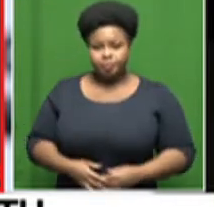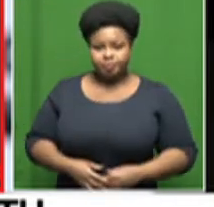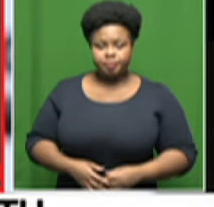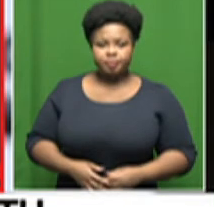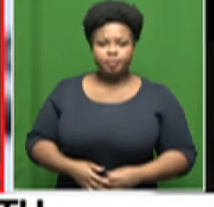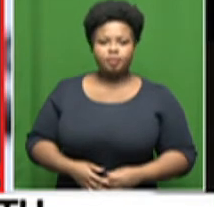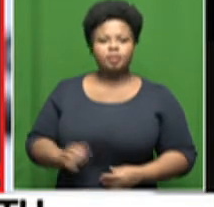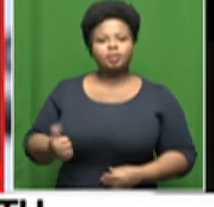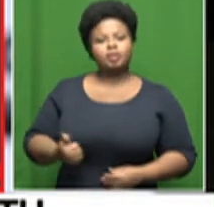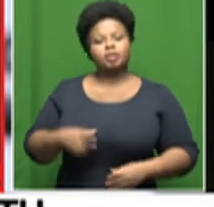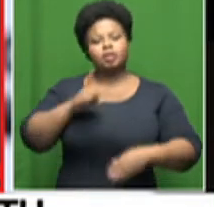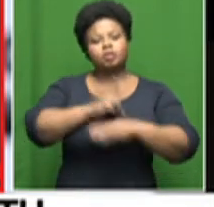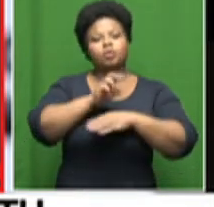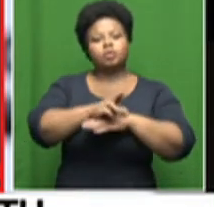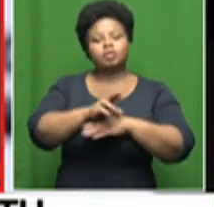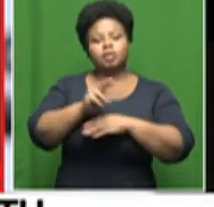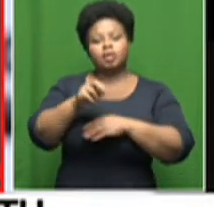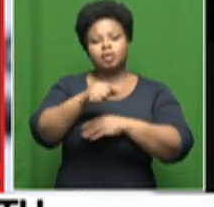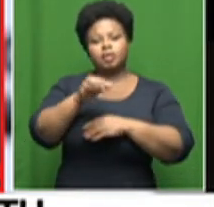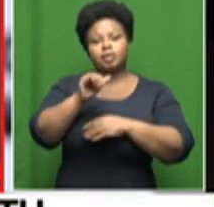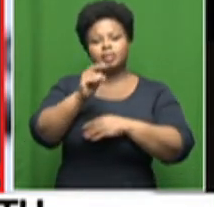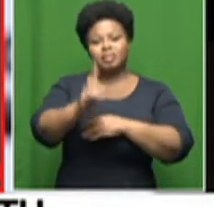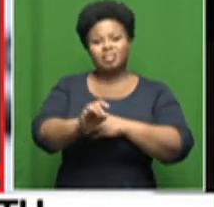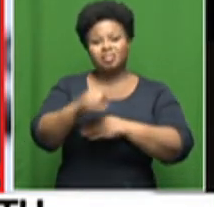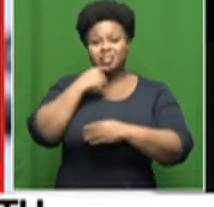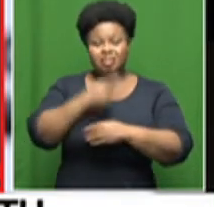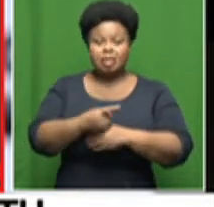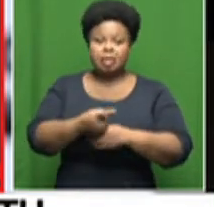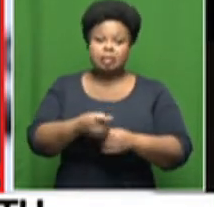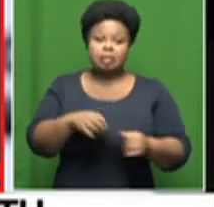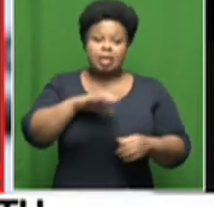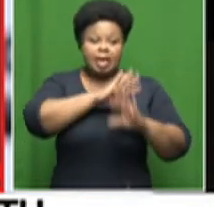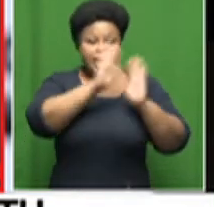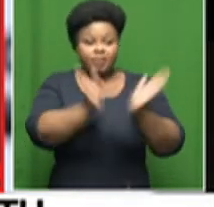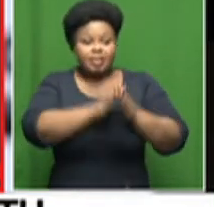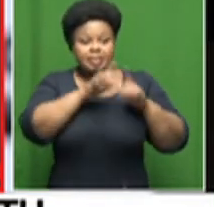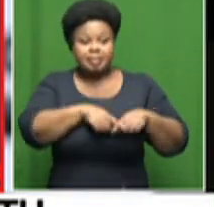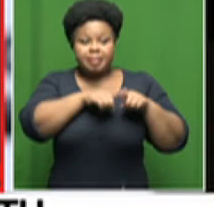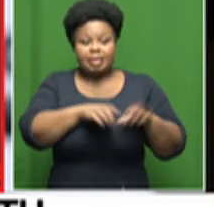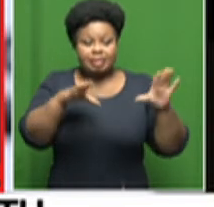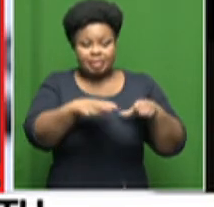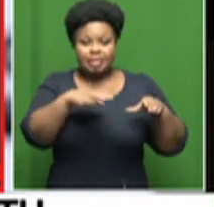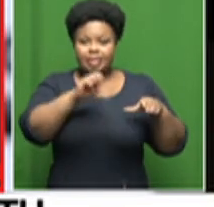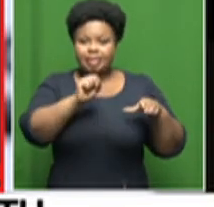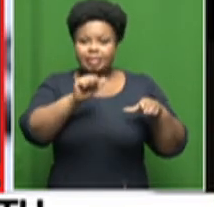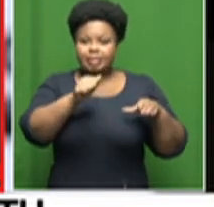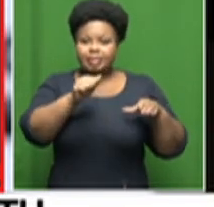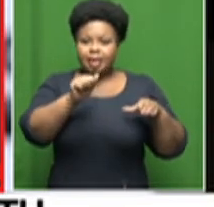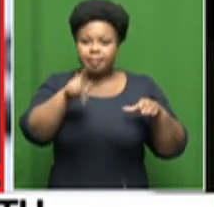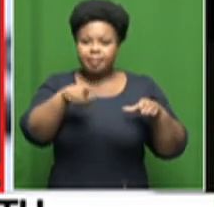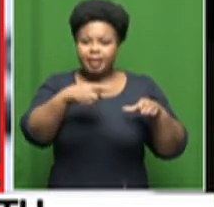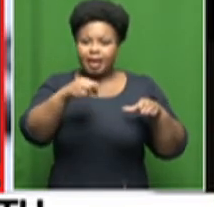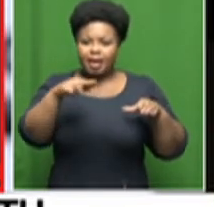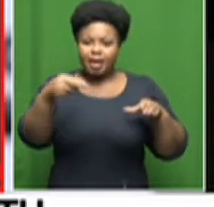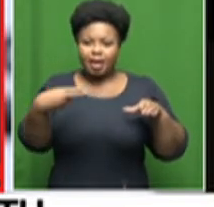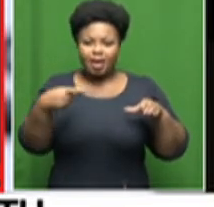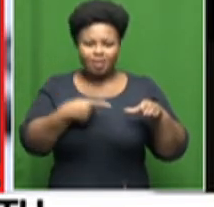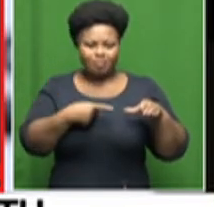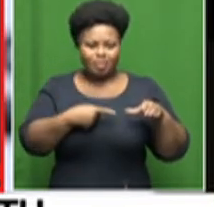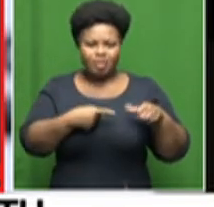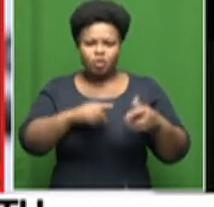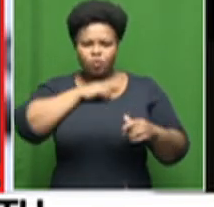then made a comment that SAPRA, the ball is in your court. True, it's in SAPRA's court, but in fact we have been discussing,